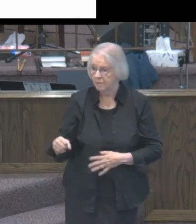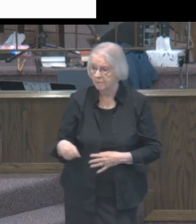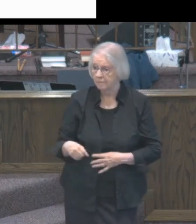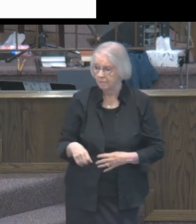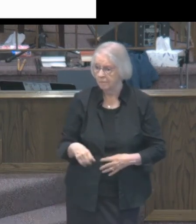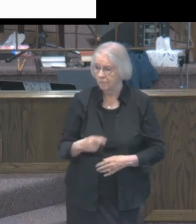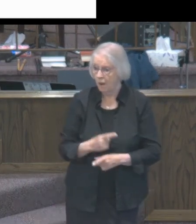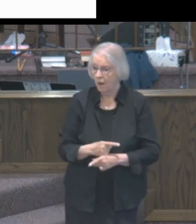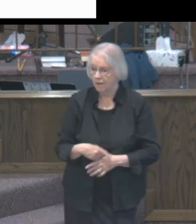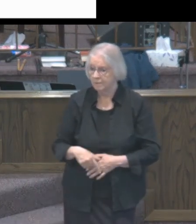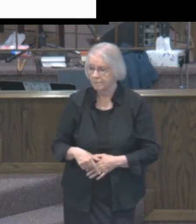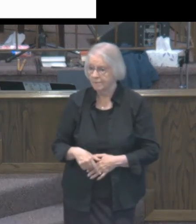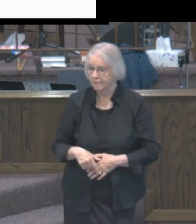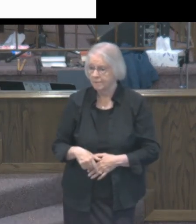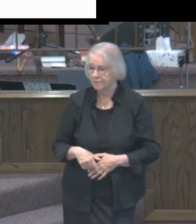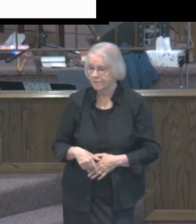and